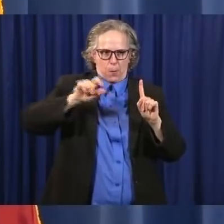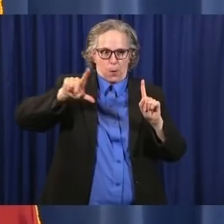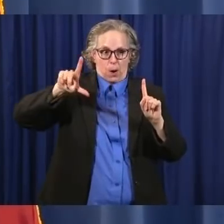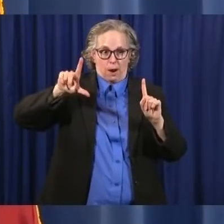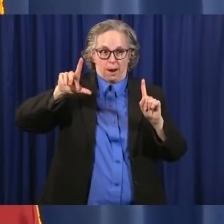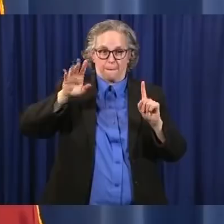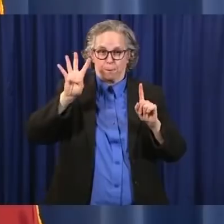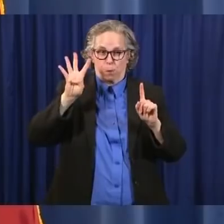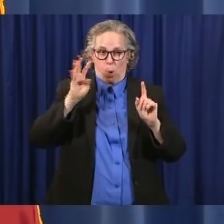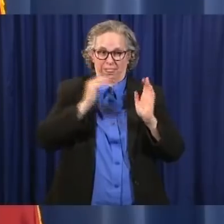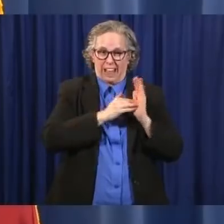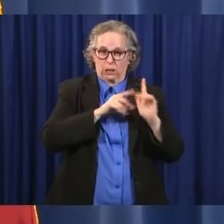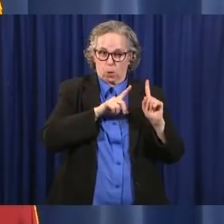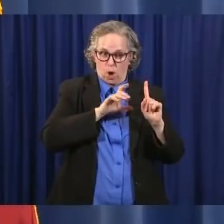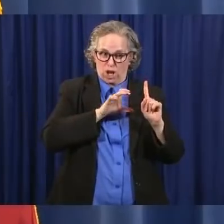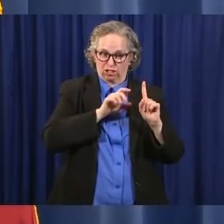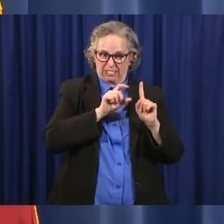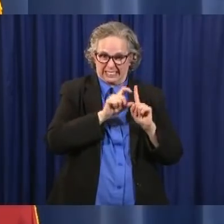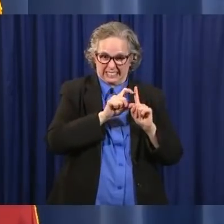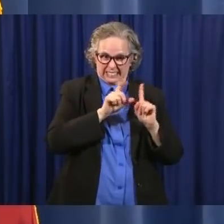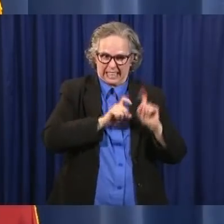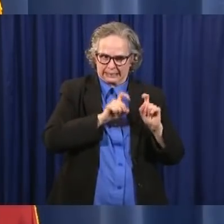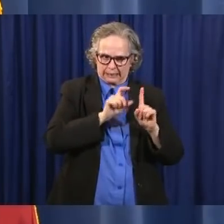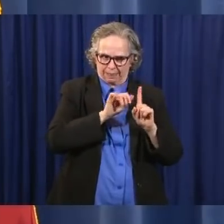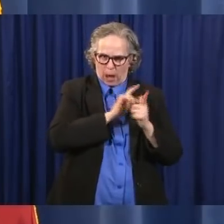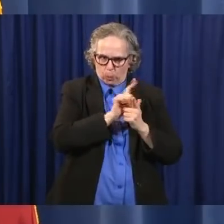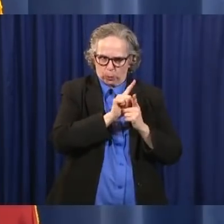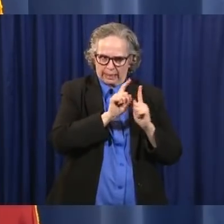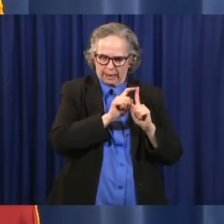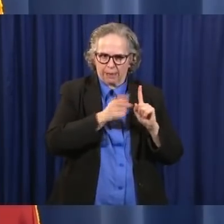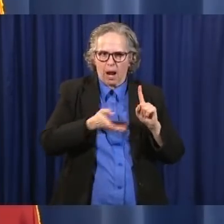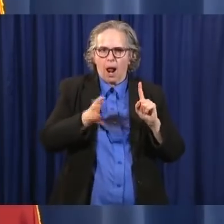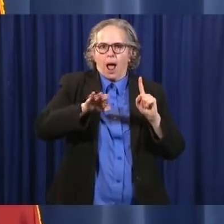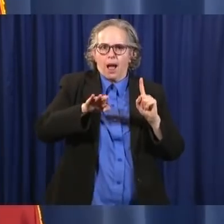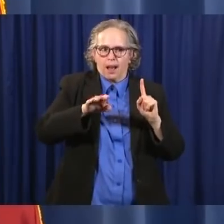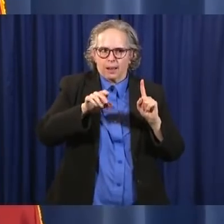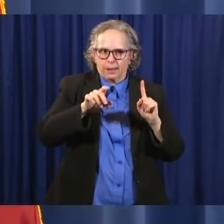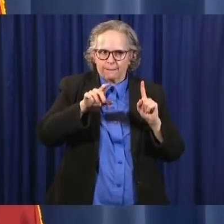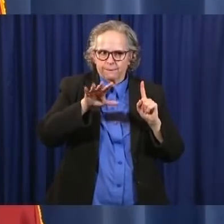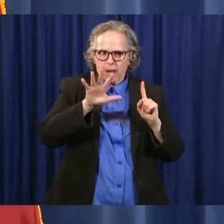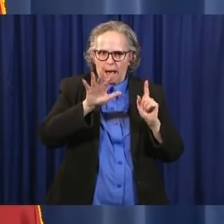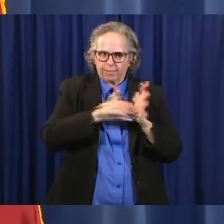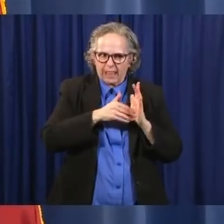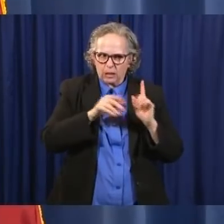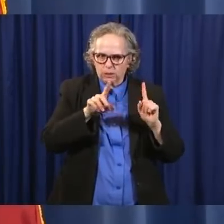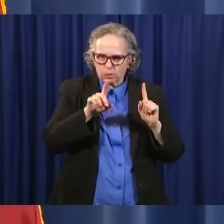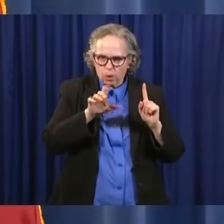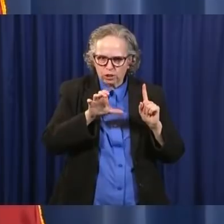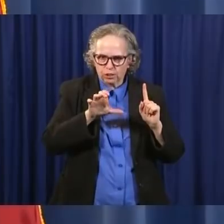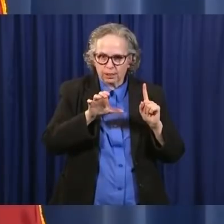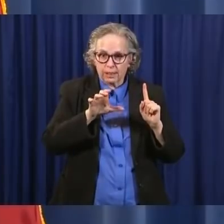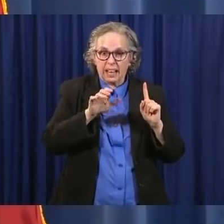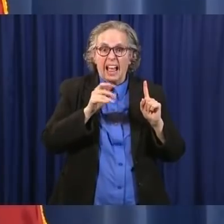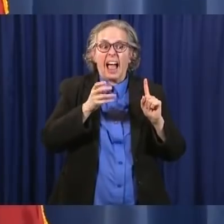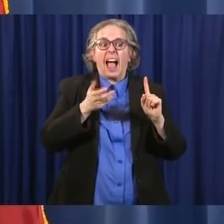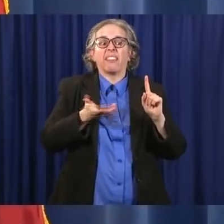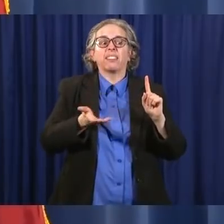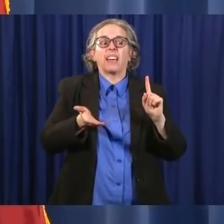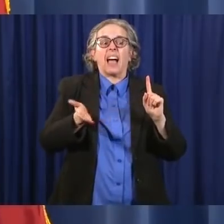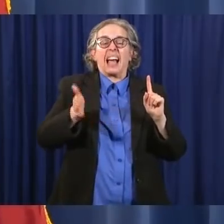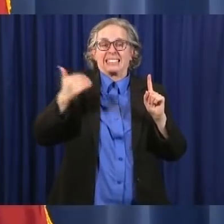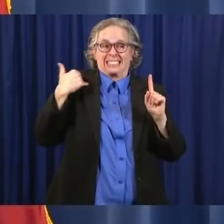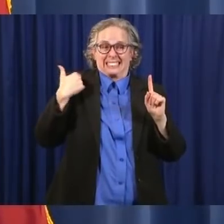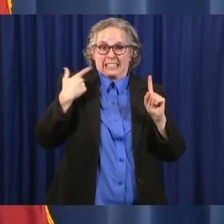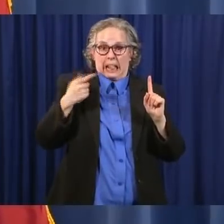4,100 actual tests that week. The next week, it was 5,180. And the week we just completed